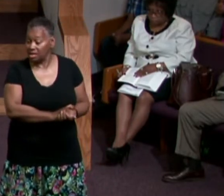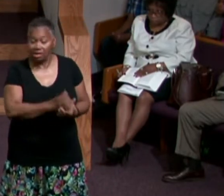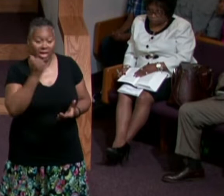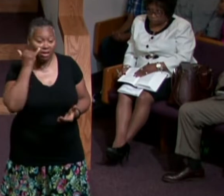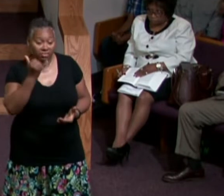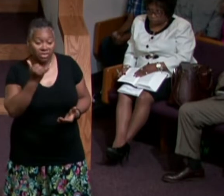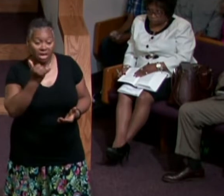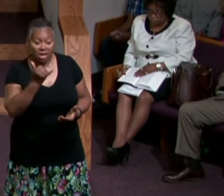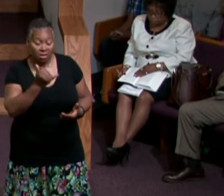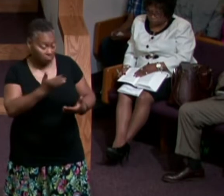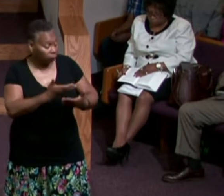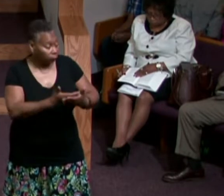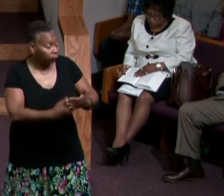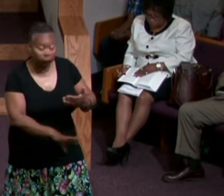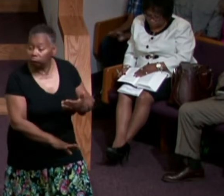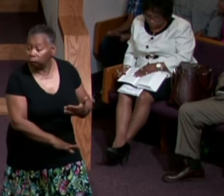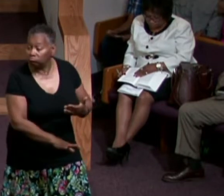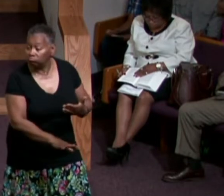baby with him,